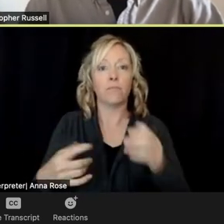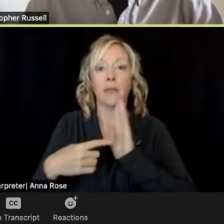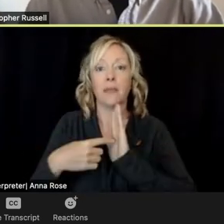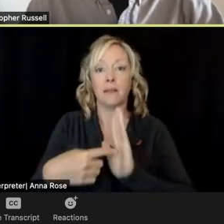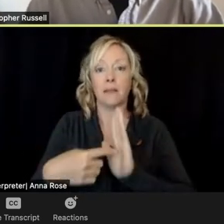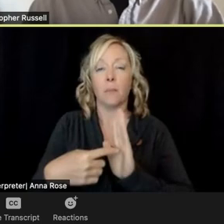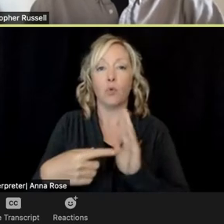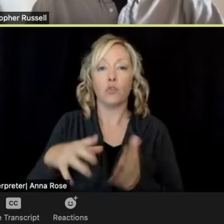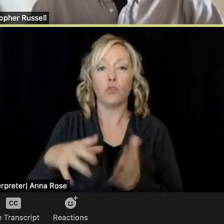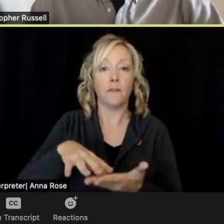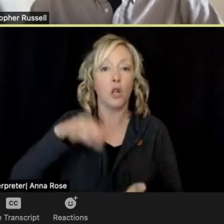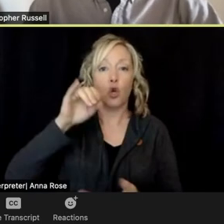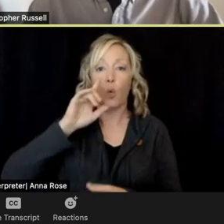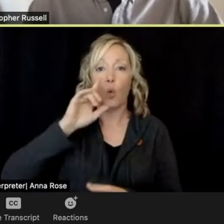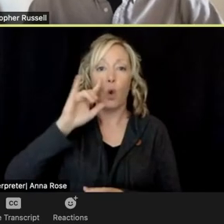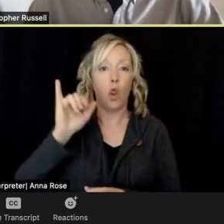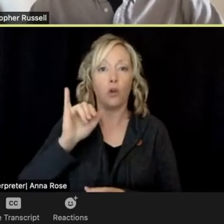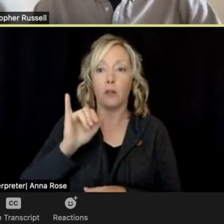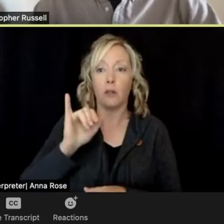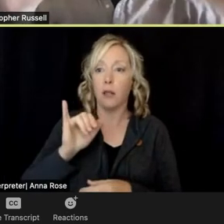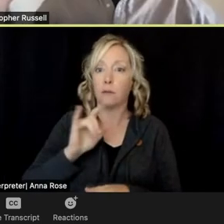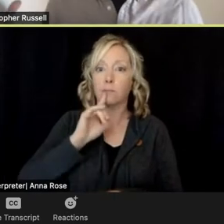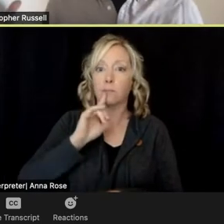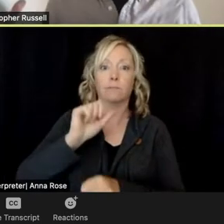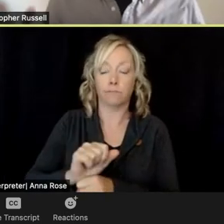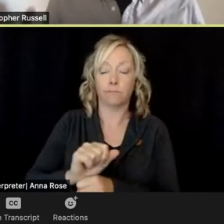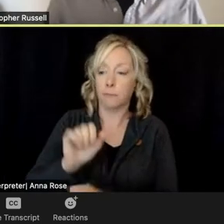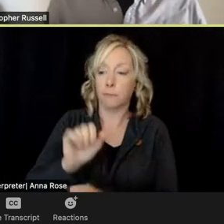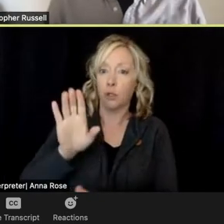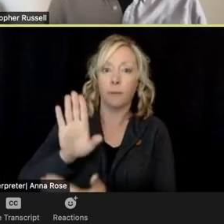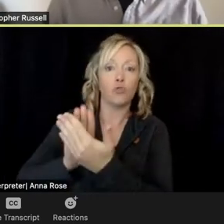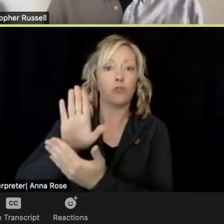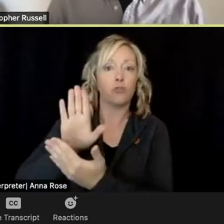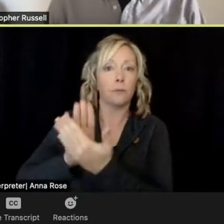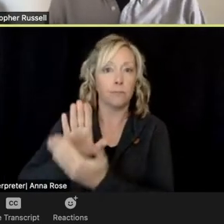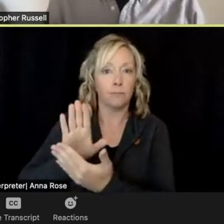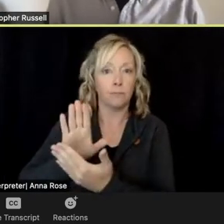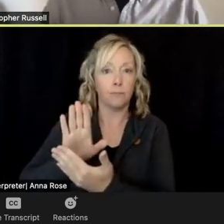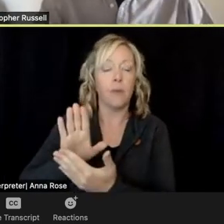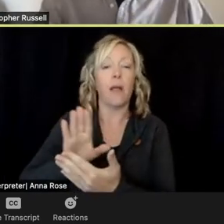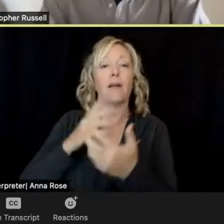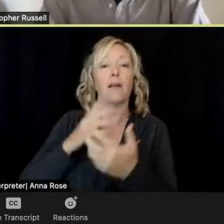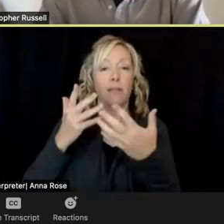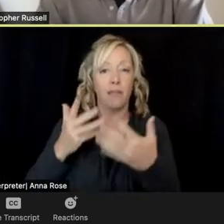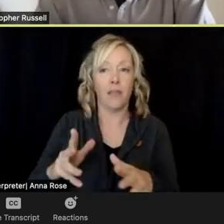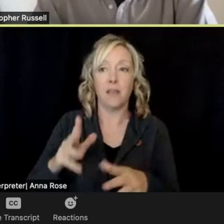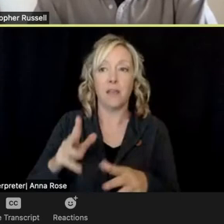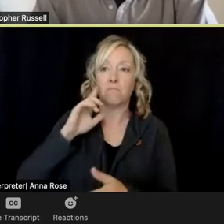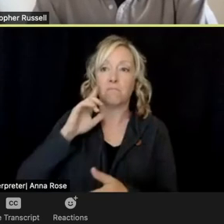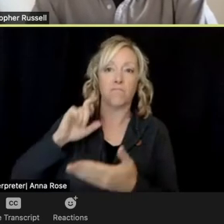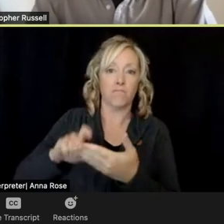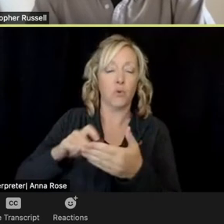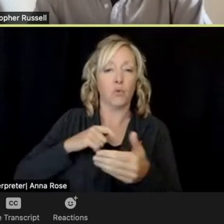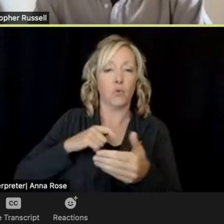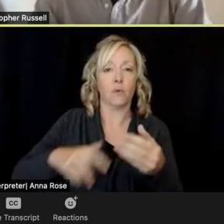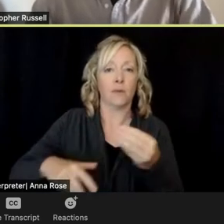of learning? And then these kind of grow into bigger practices too, and bigger things you can observe.